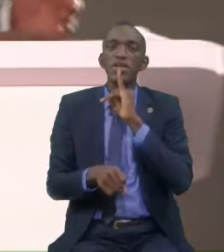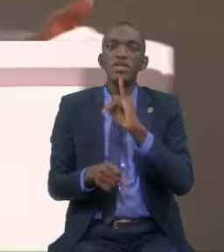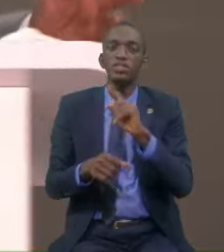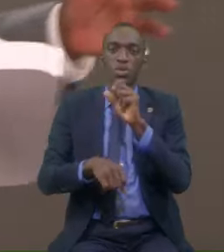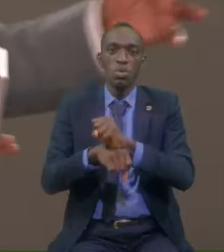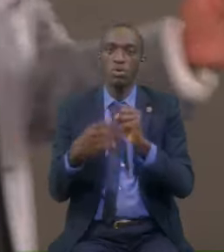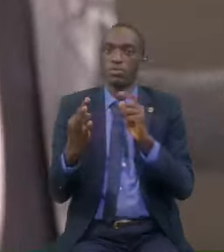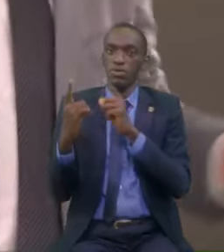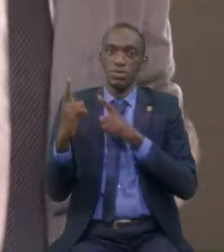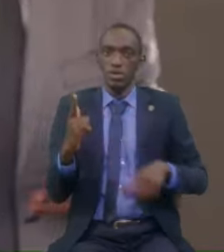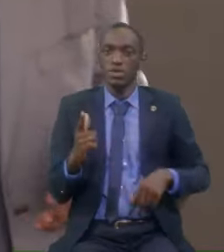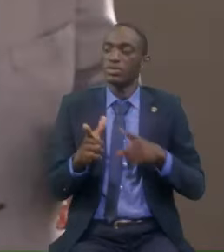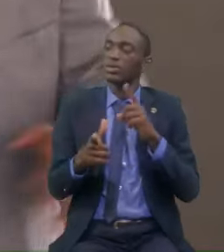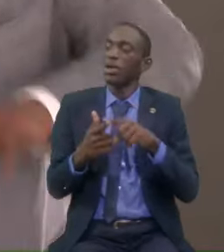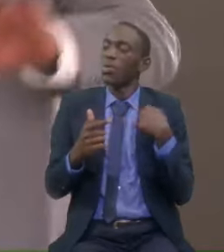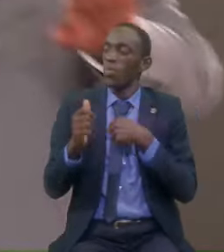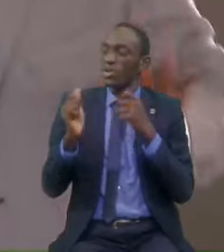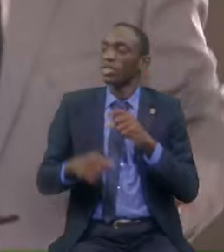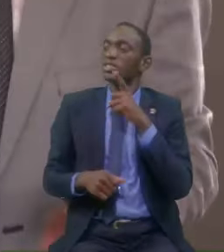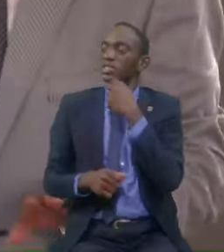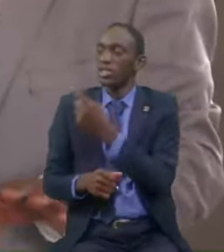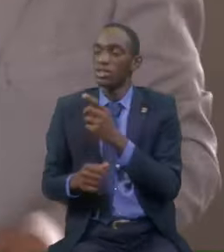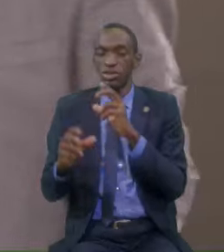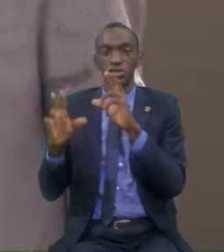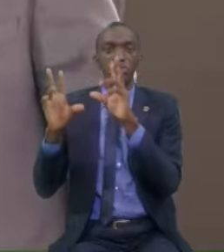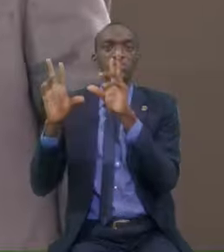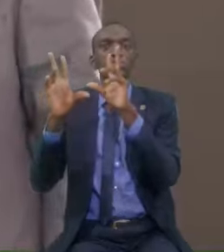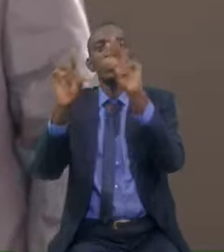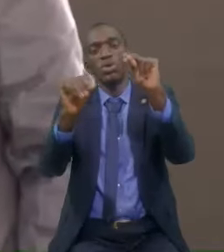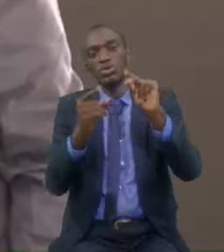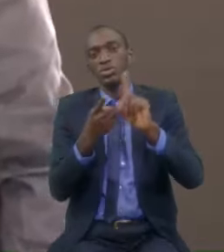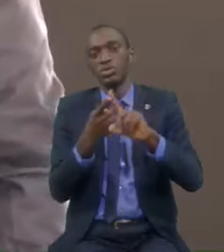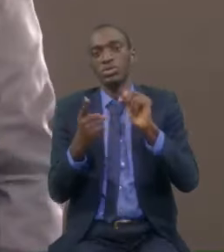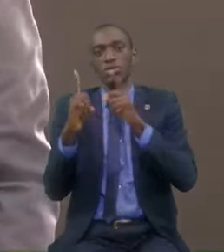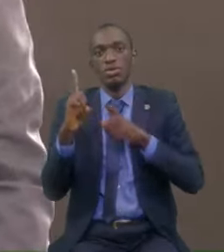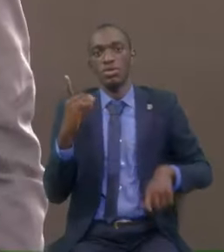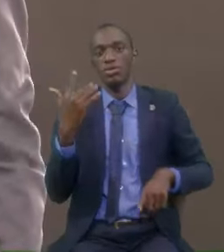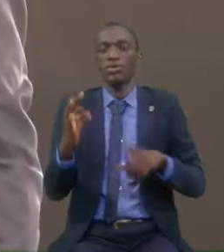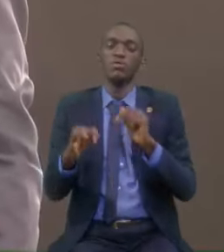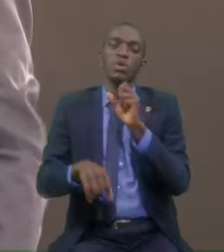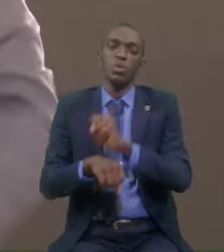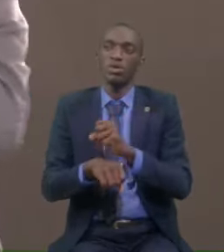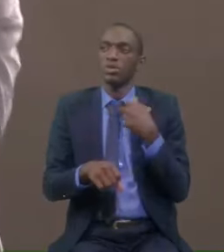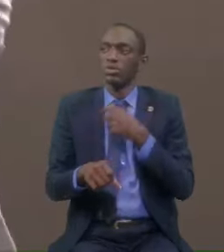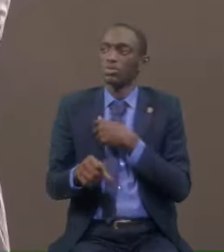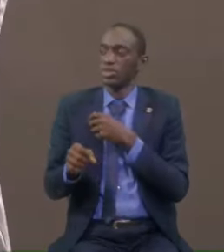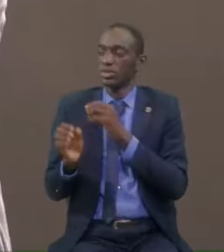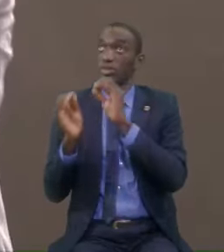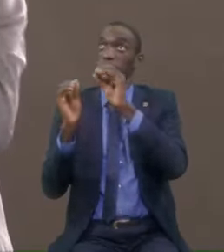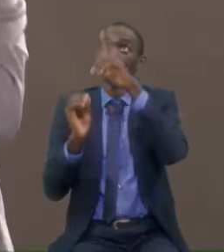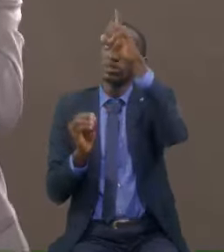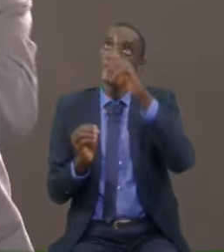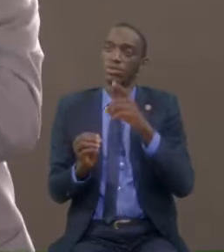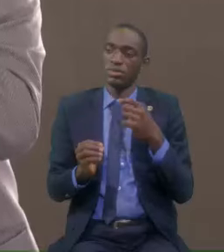the Lord of the work. We'll begin to direct, and we never go anymore going